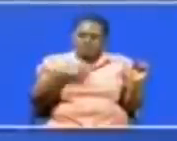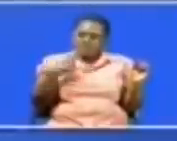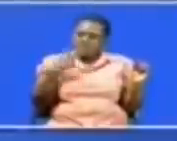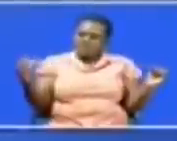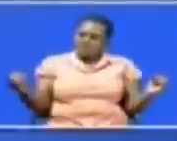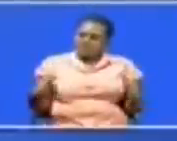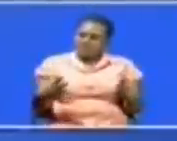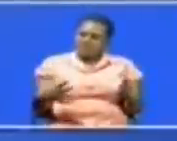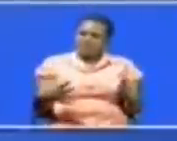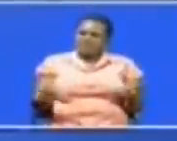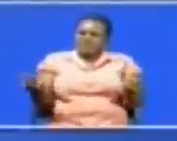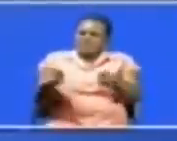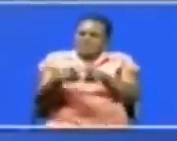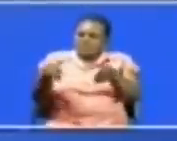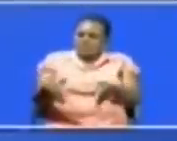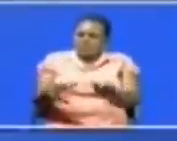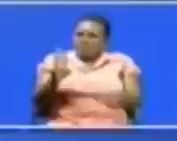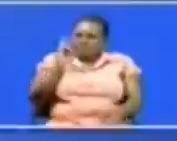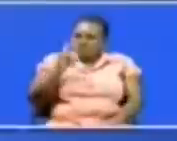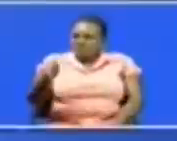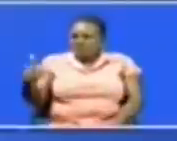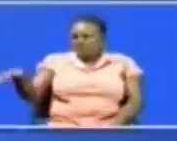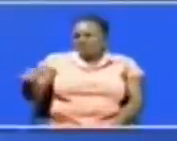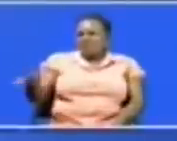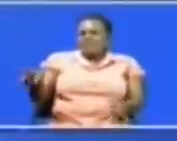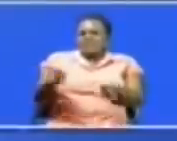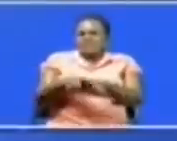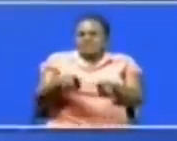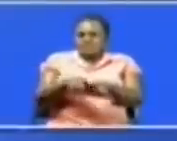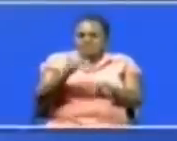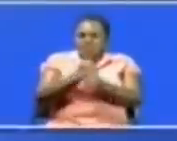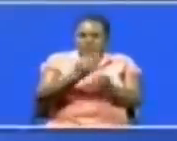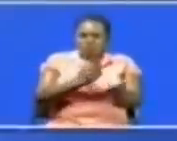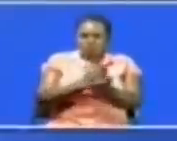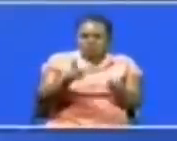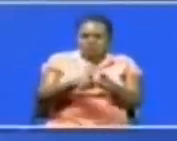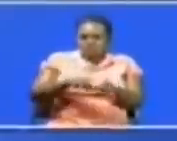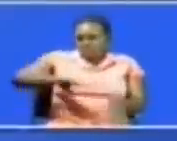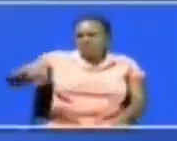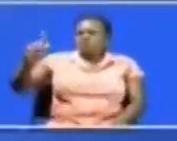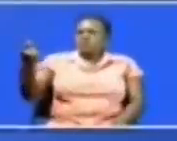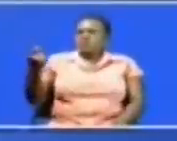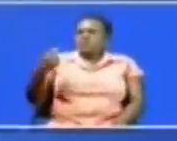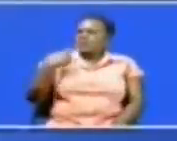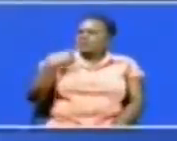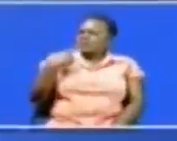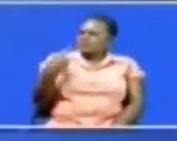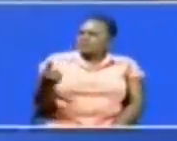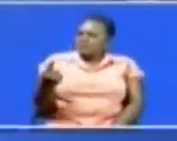clear that in the same way he's looking at other regions, he's also going to make sure he looks into our region. Mm-hmm. And let me just say